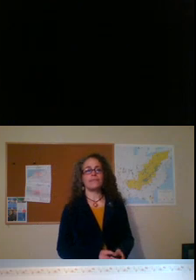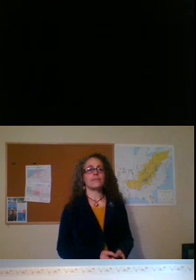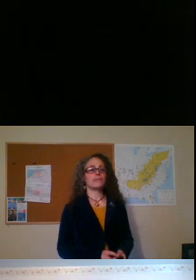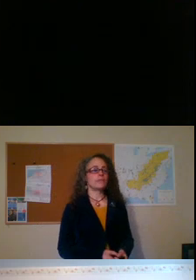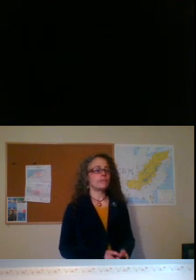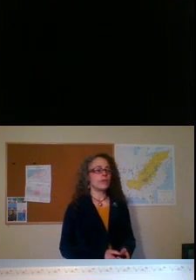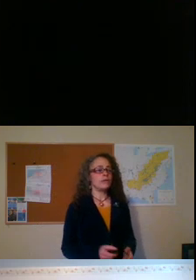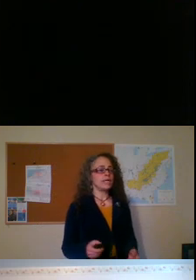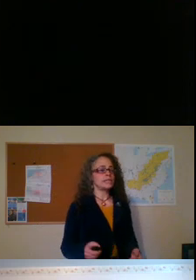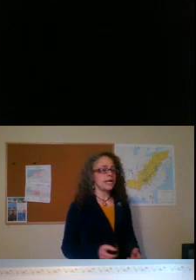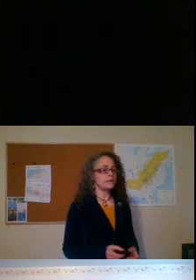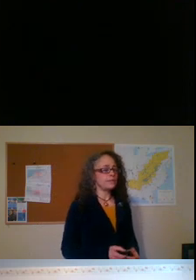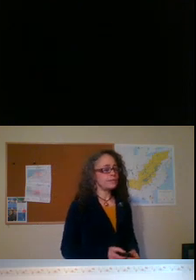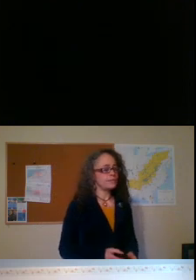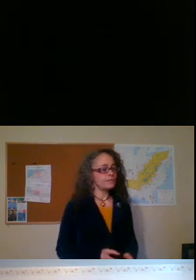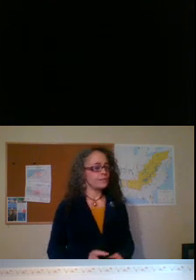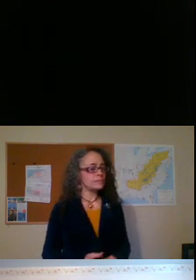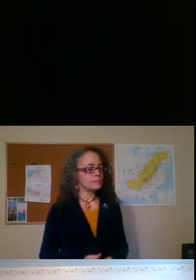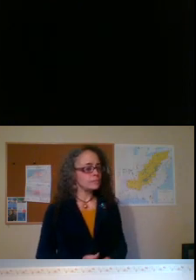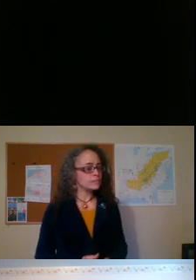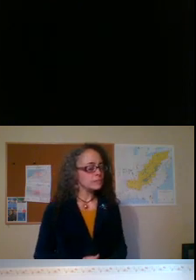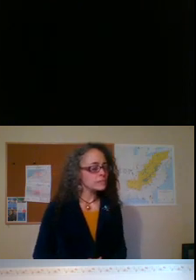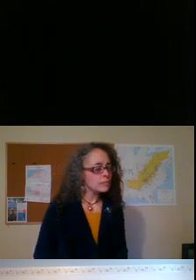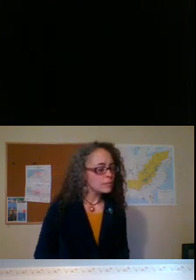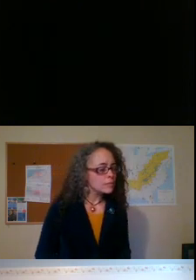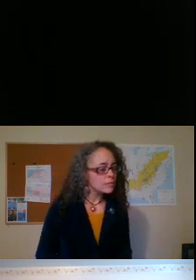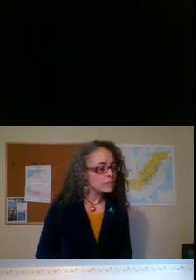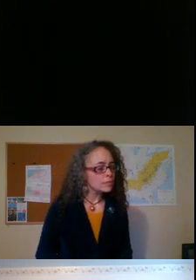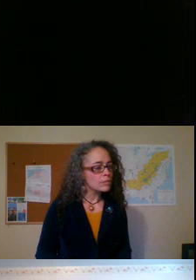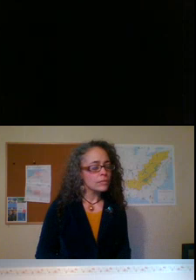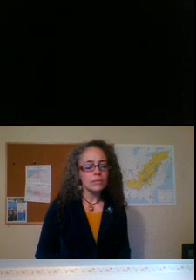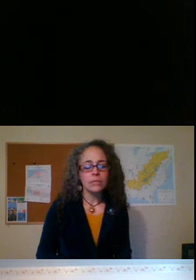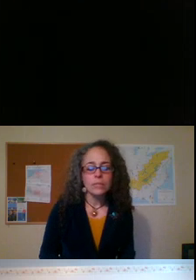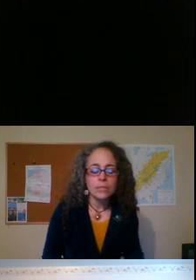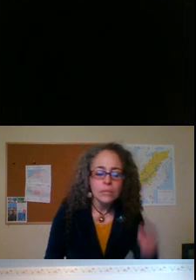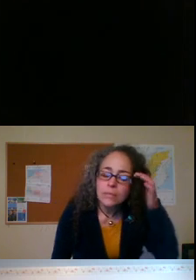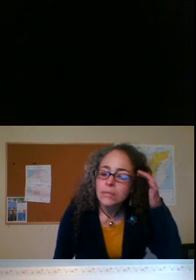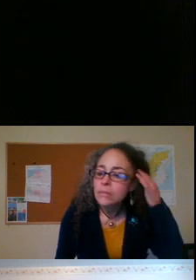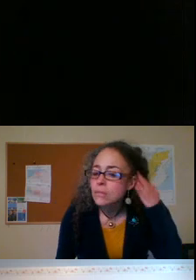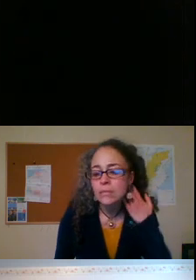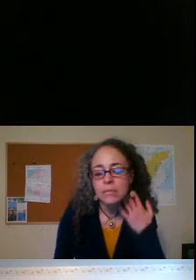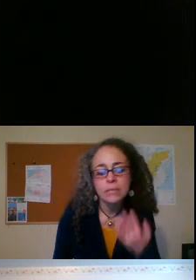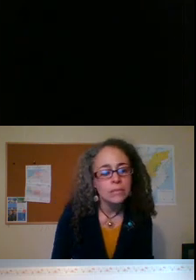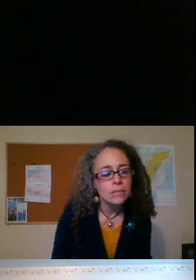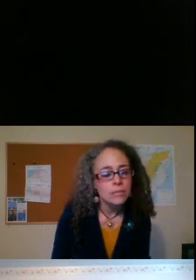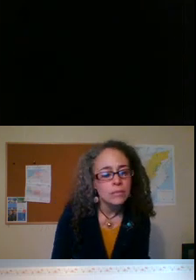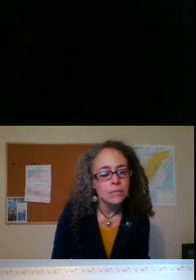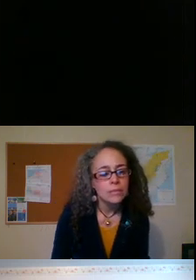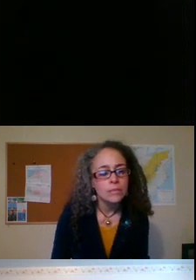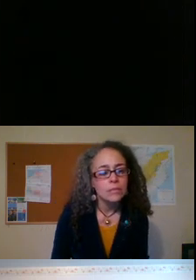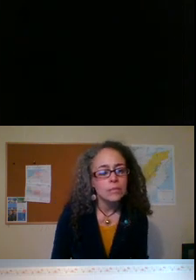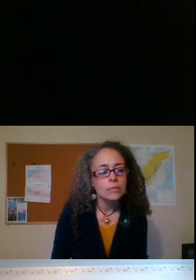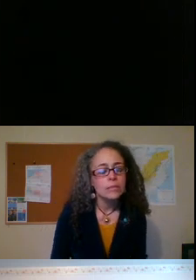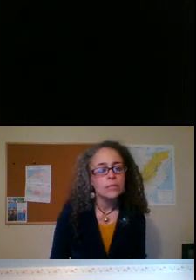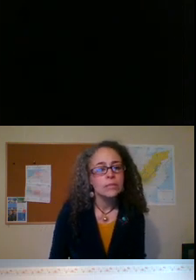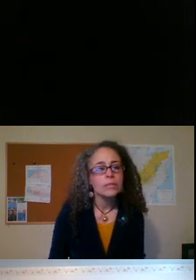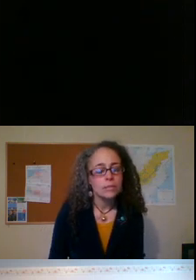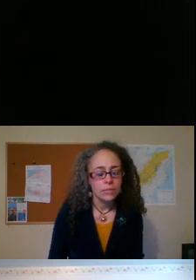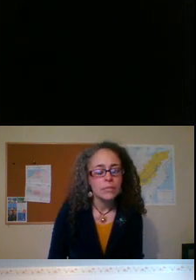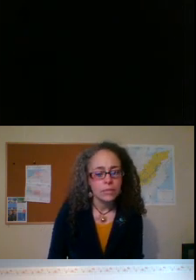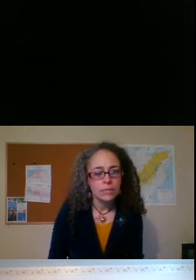Philippe, I do have a question. Oh, yes, go ahead. I'm working as the Trail Town Coordinator for the Genesee Valley